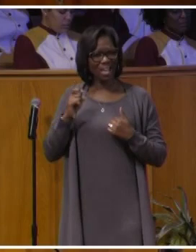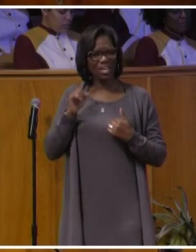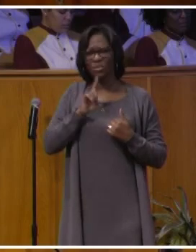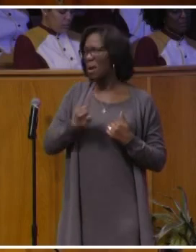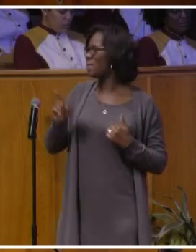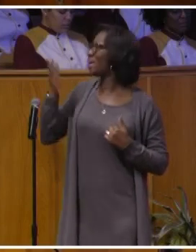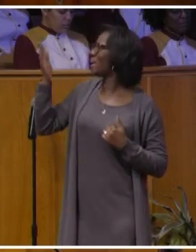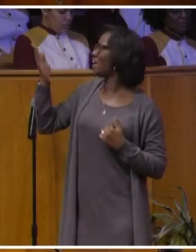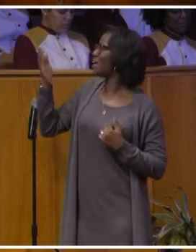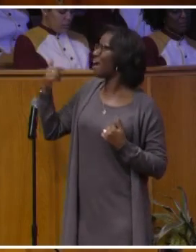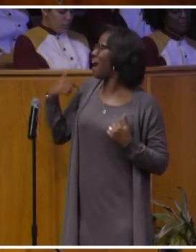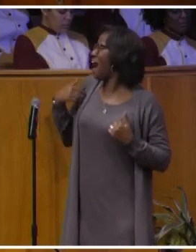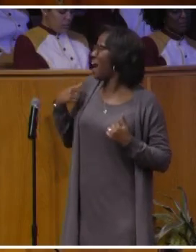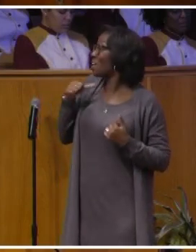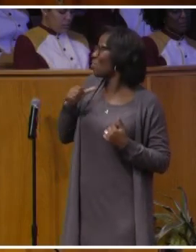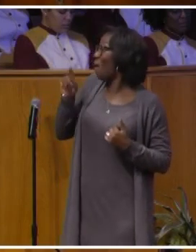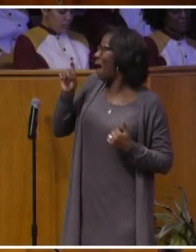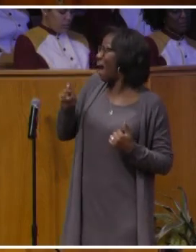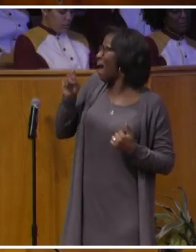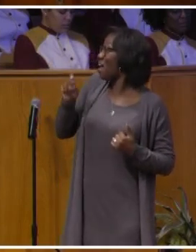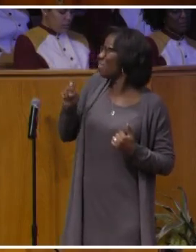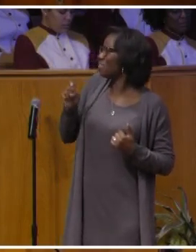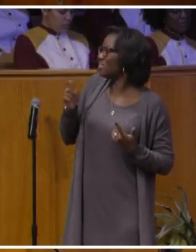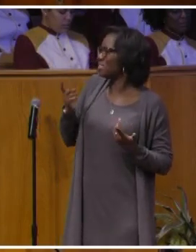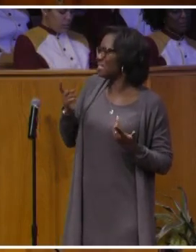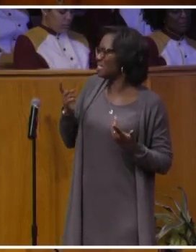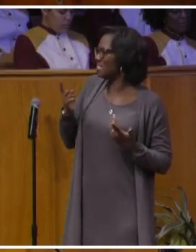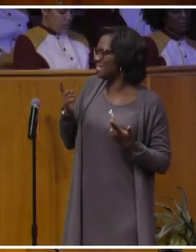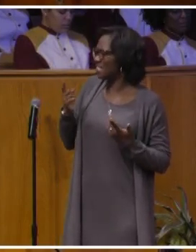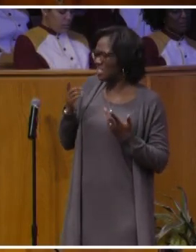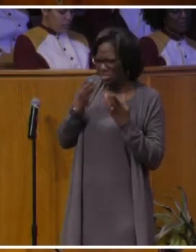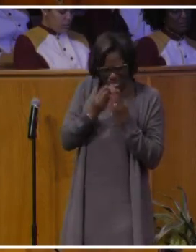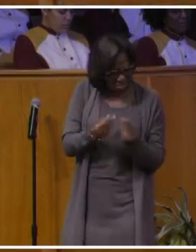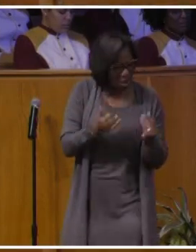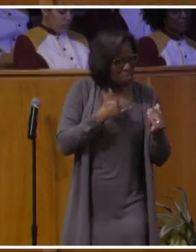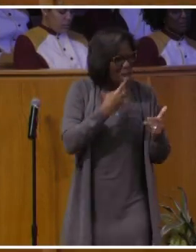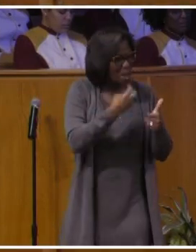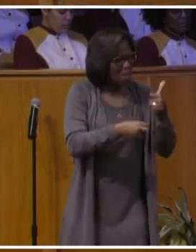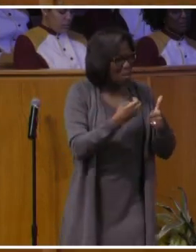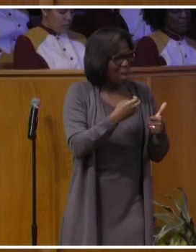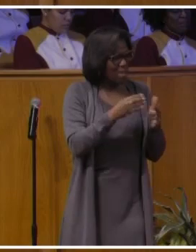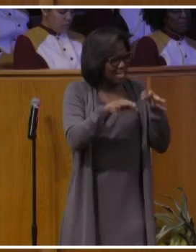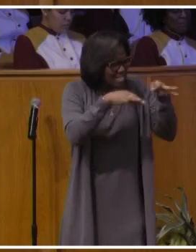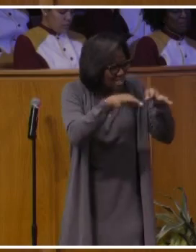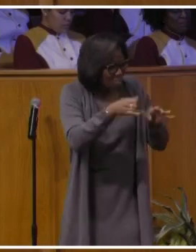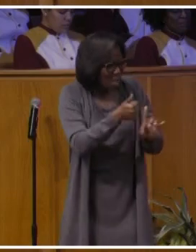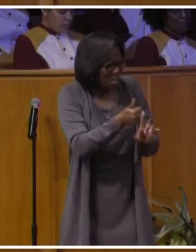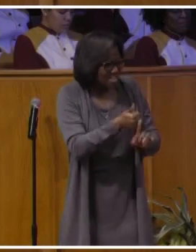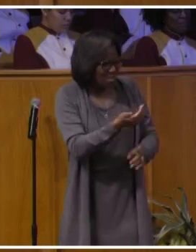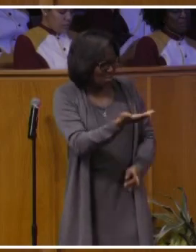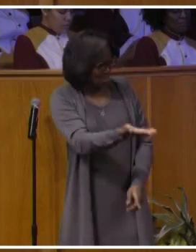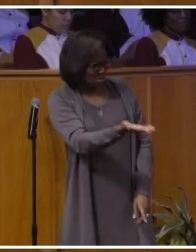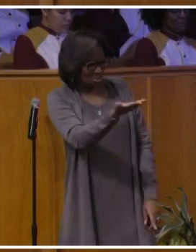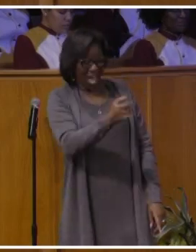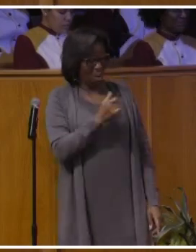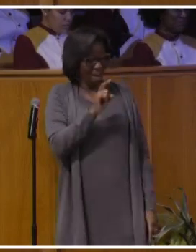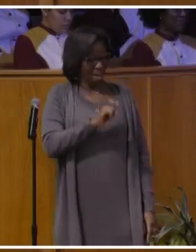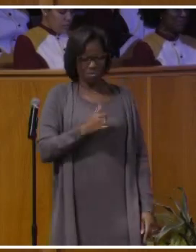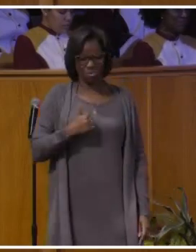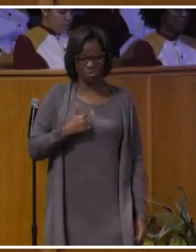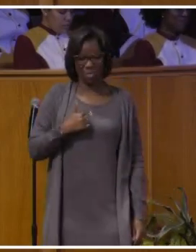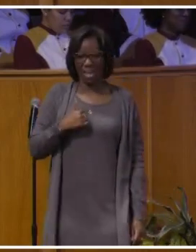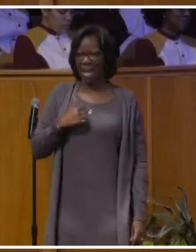is, I don't have to work my sin out with you. Go on, say that, preacher.